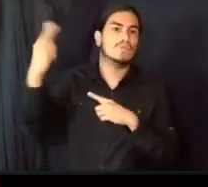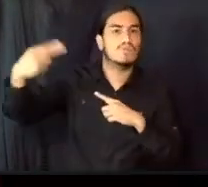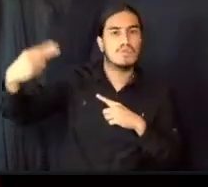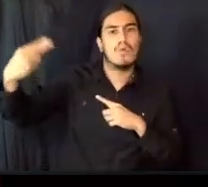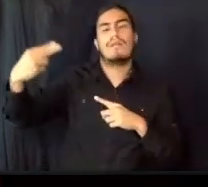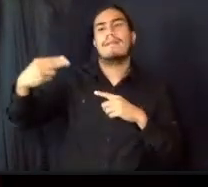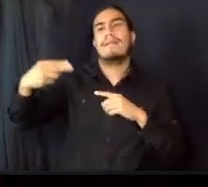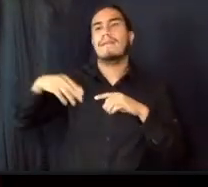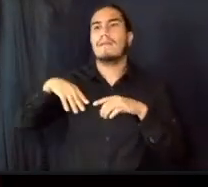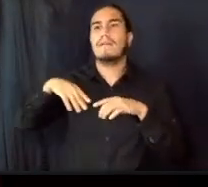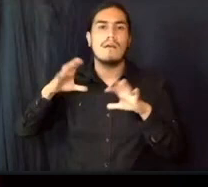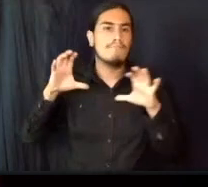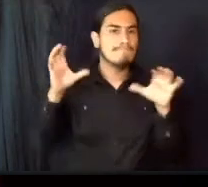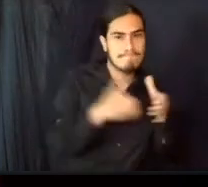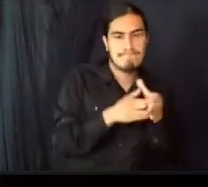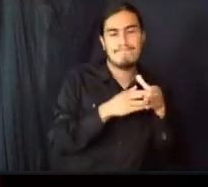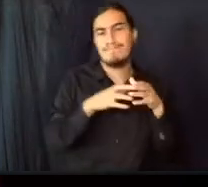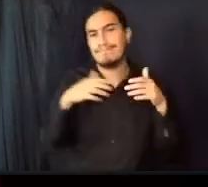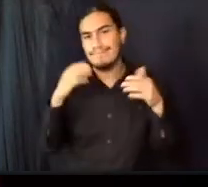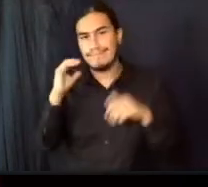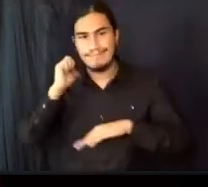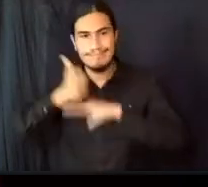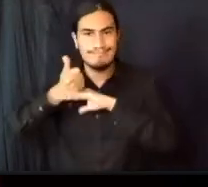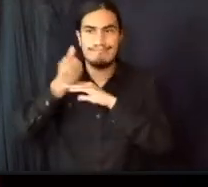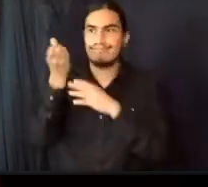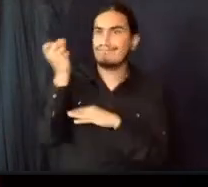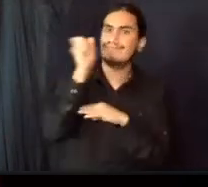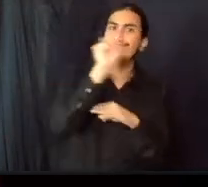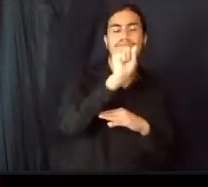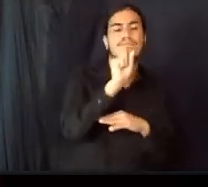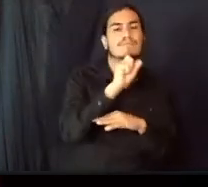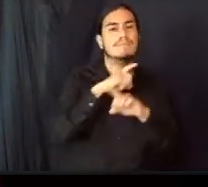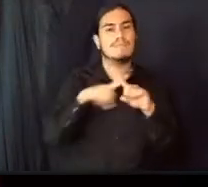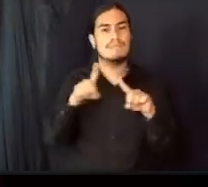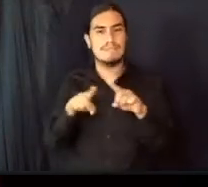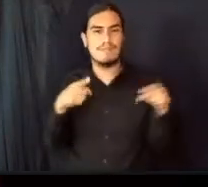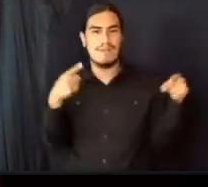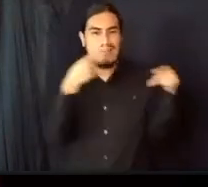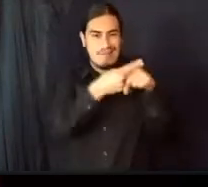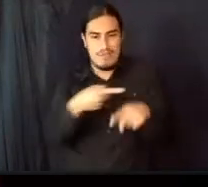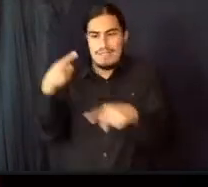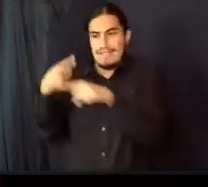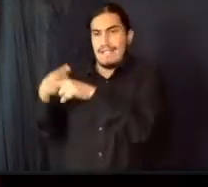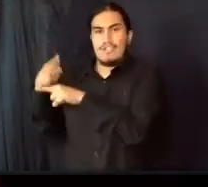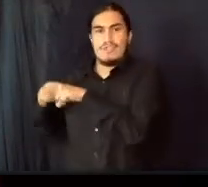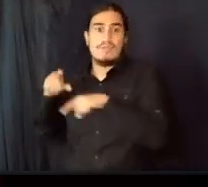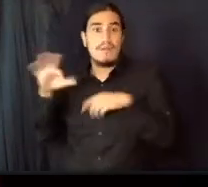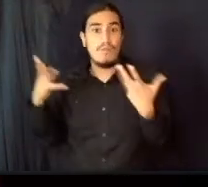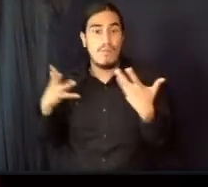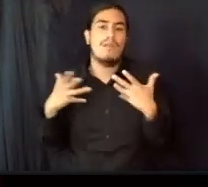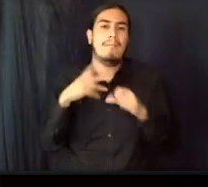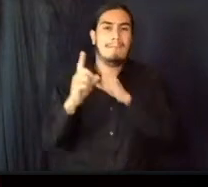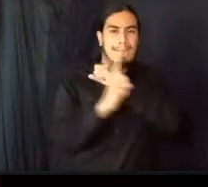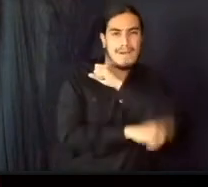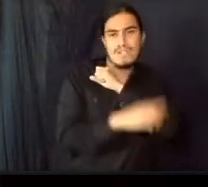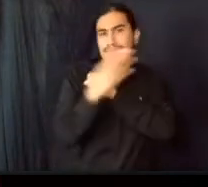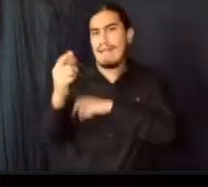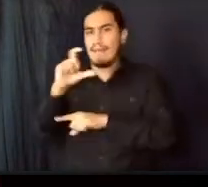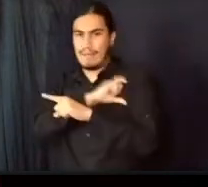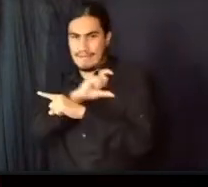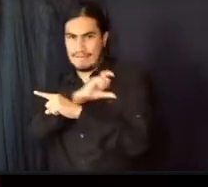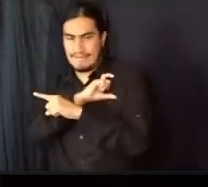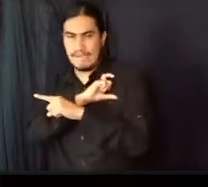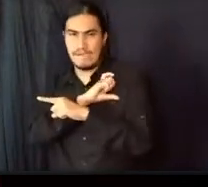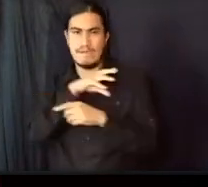mobilized against forms of intersectional punishment and policing, also in Europe.